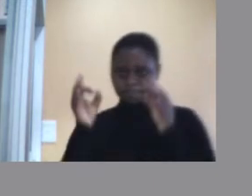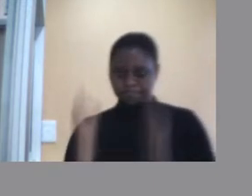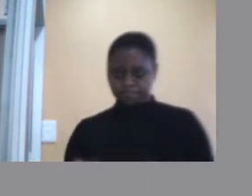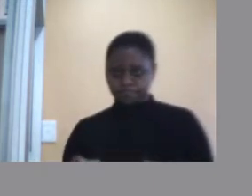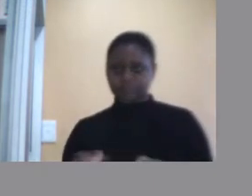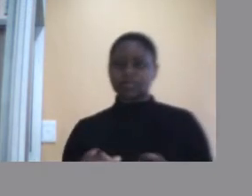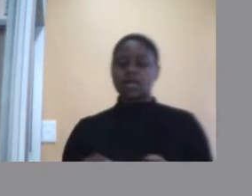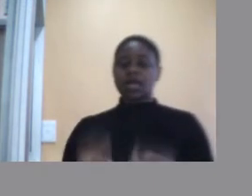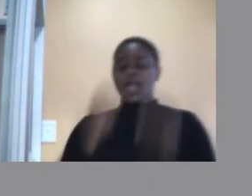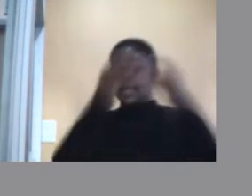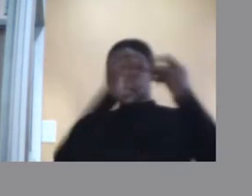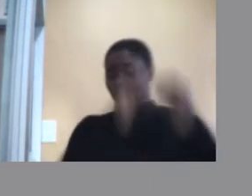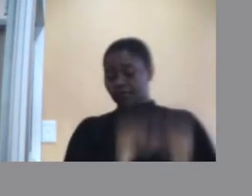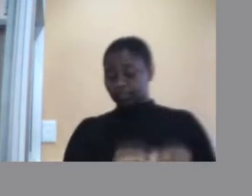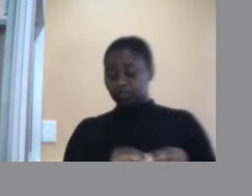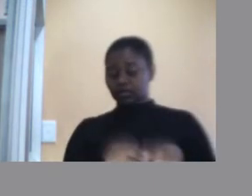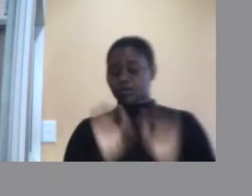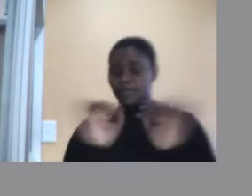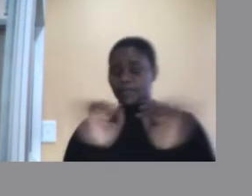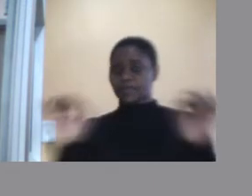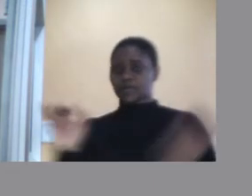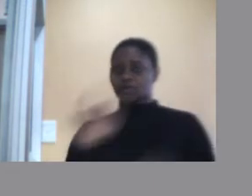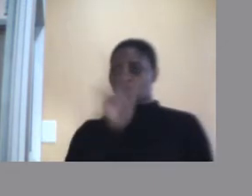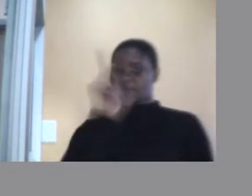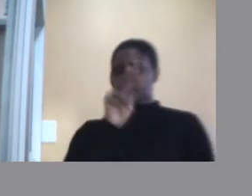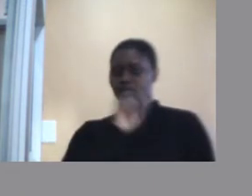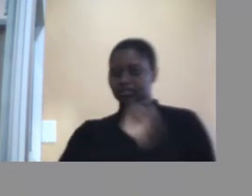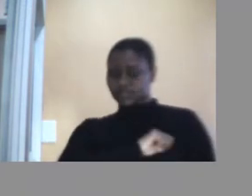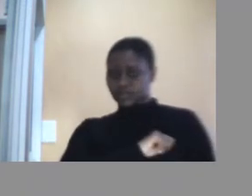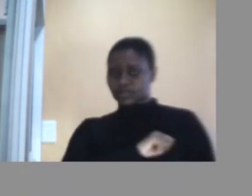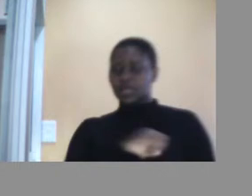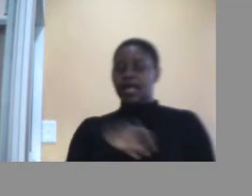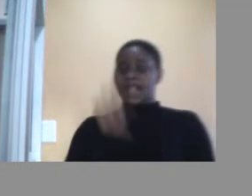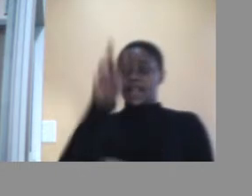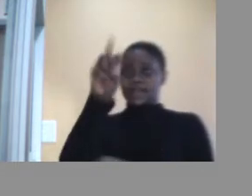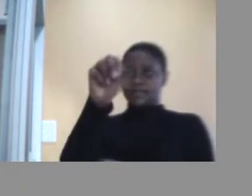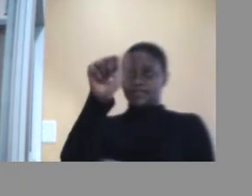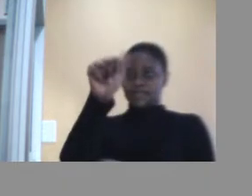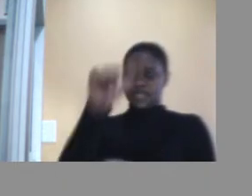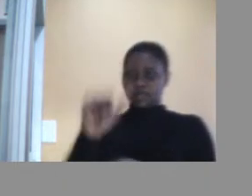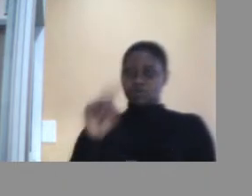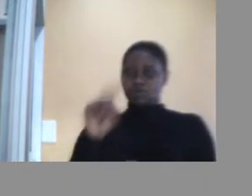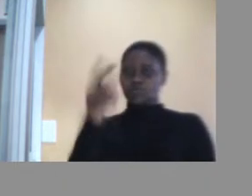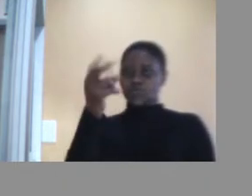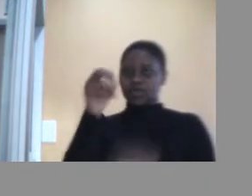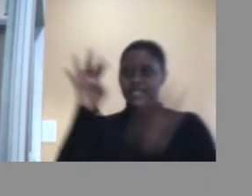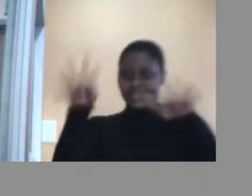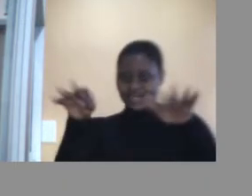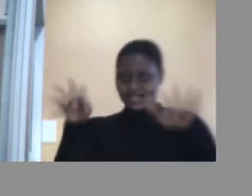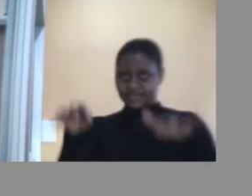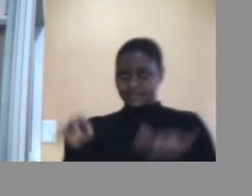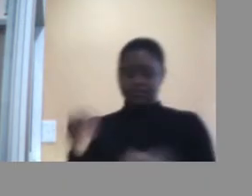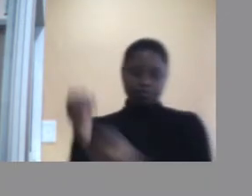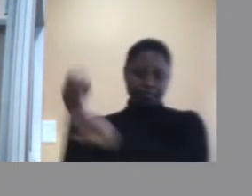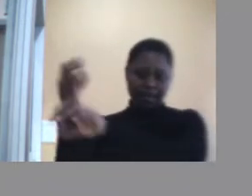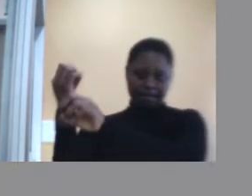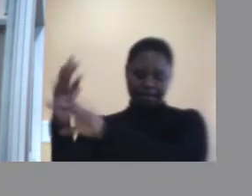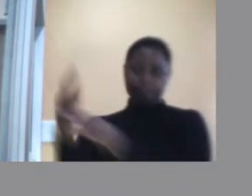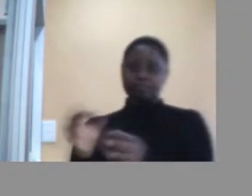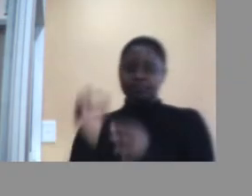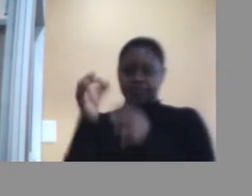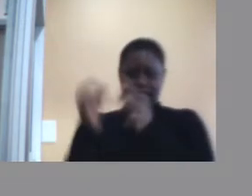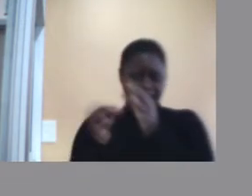as mandated by the people of KwaZulu-Natal in May 2019. Delivering the